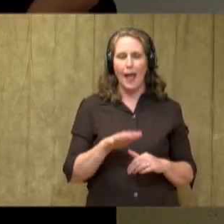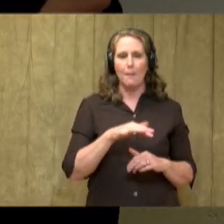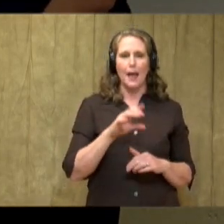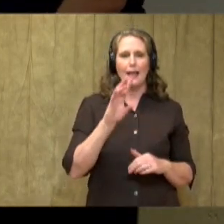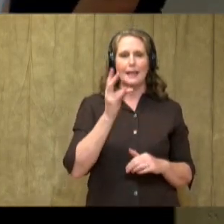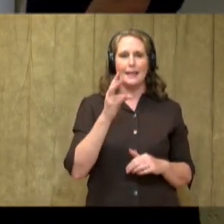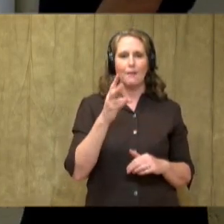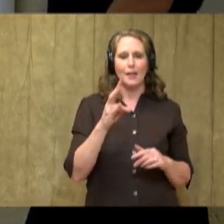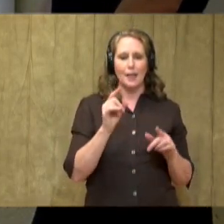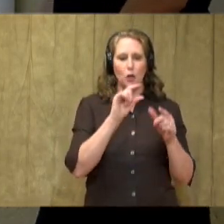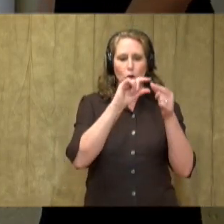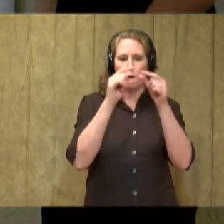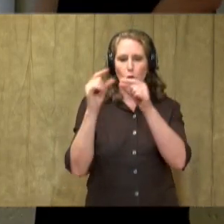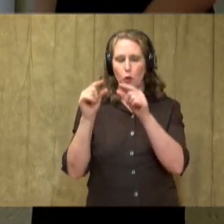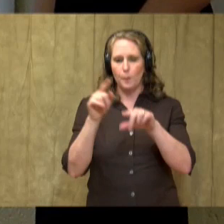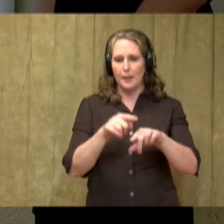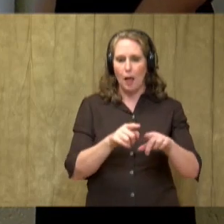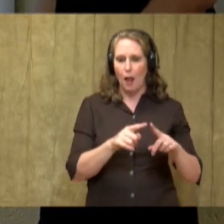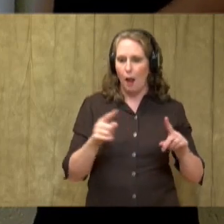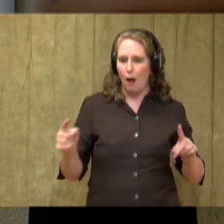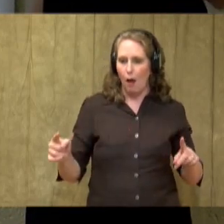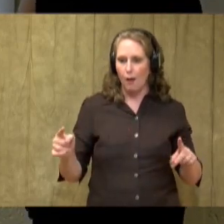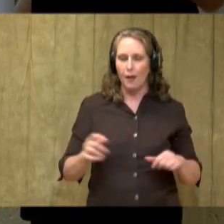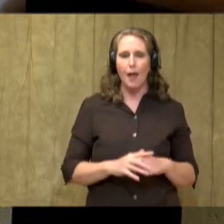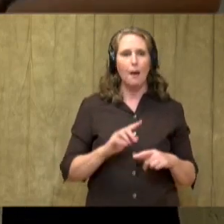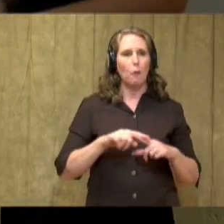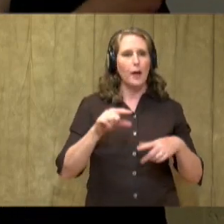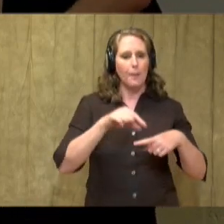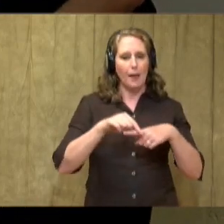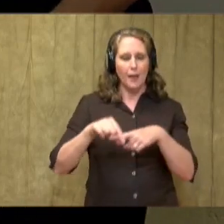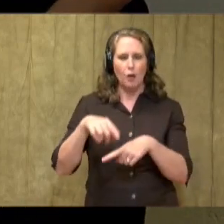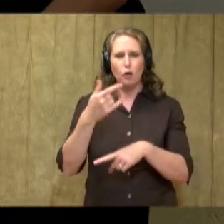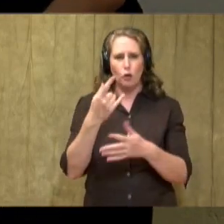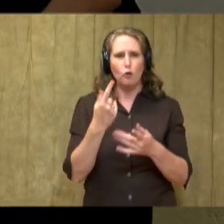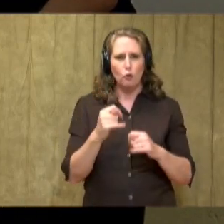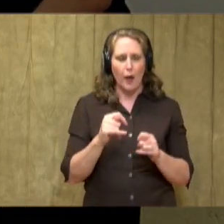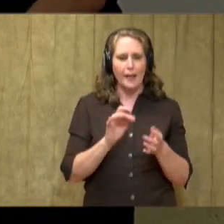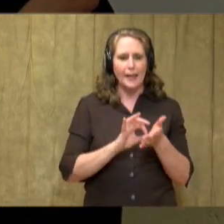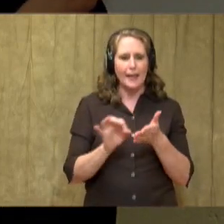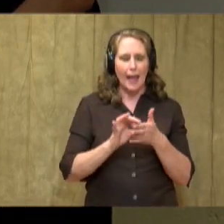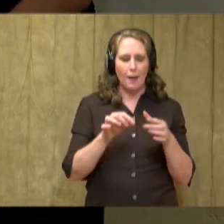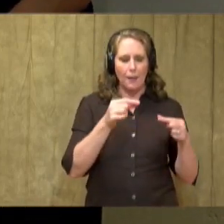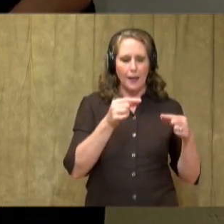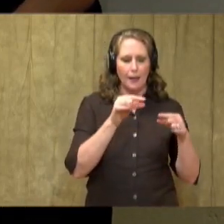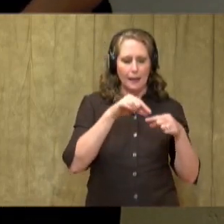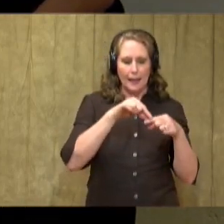cubes long. What about the paper clips? How about you try to count the paper clips?